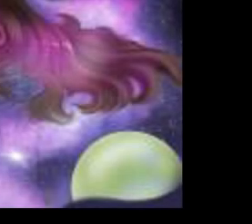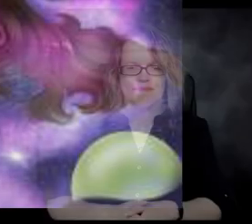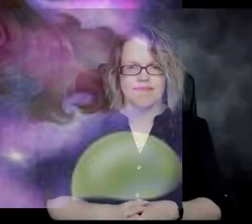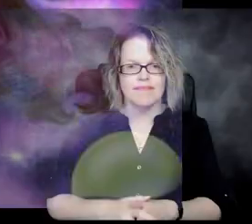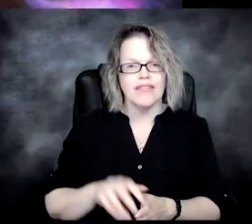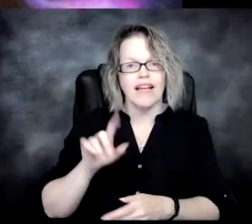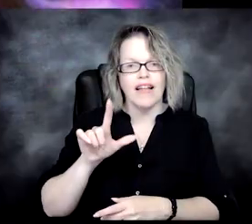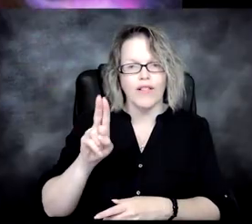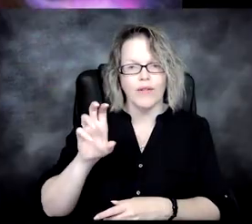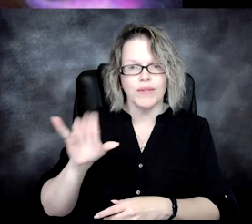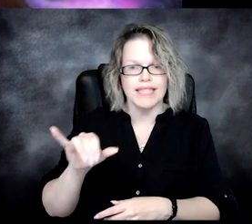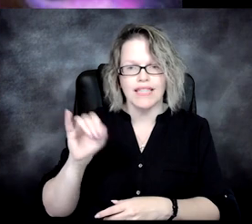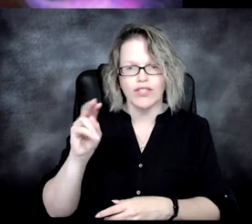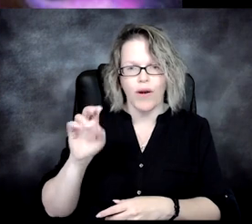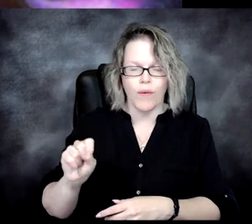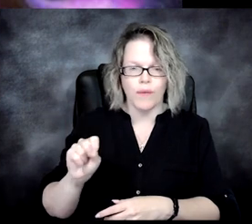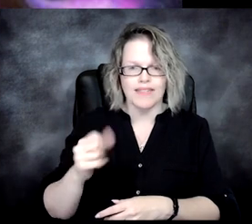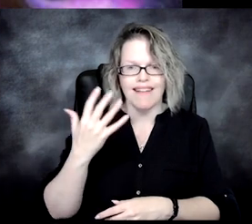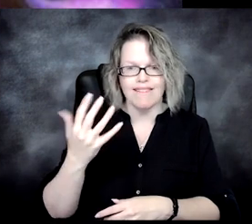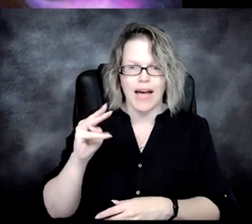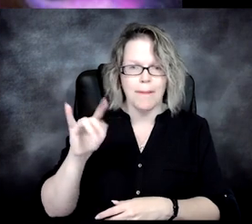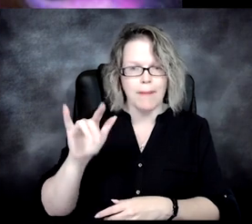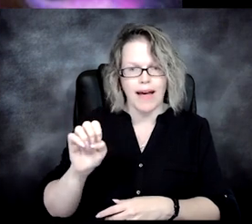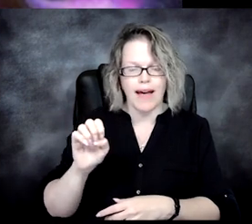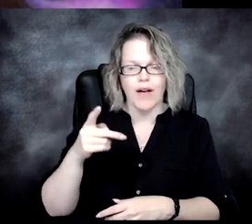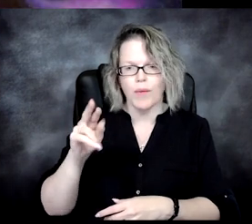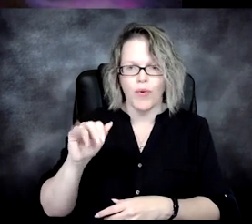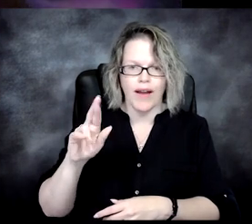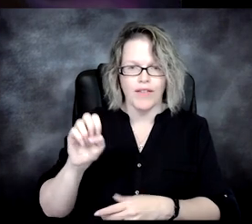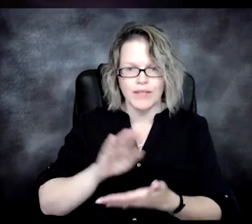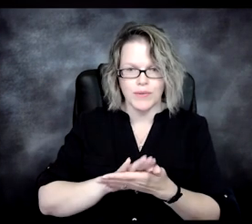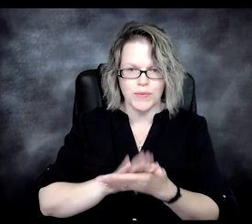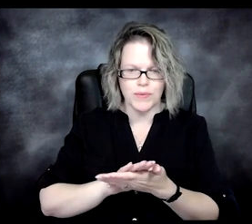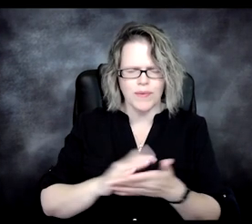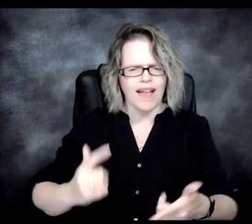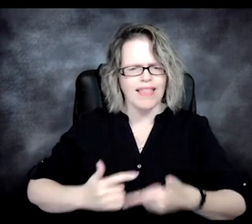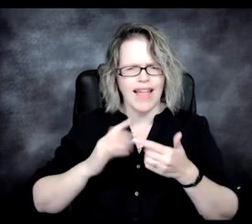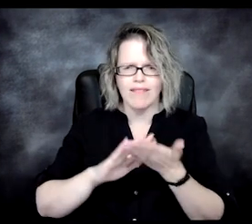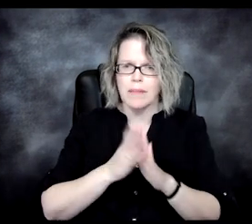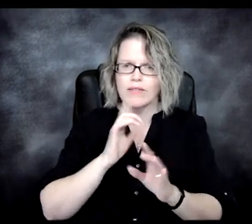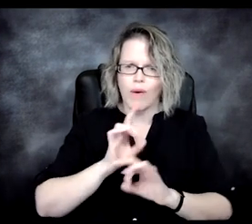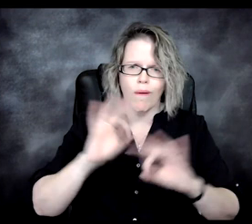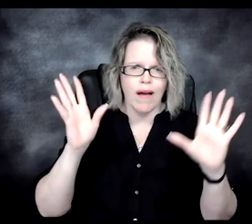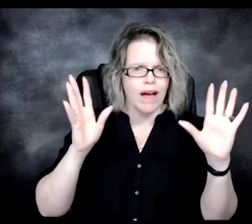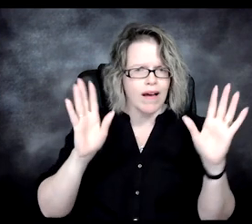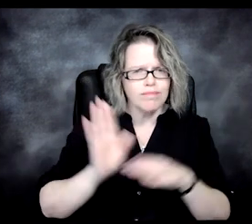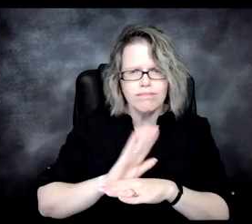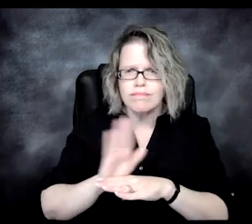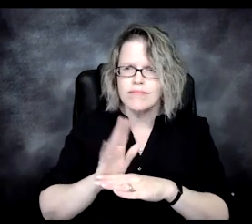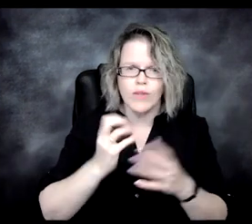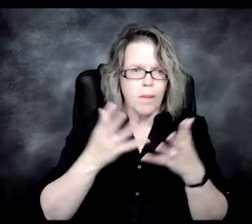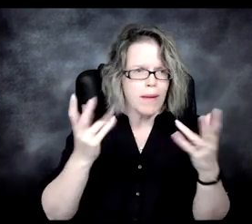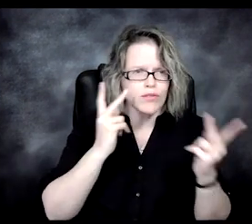By Lucy Jones, 5 Mile Prairie School. Life can be so hectic, so much to